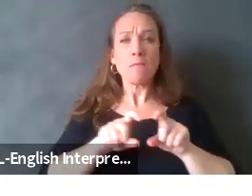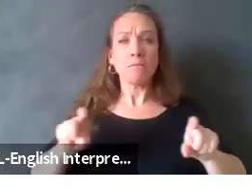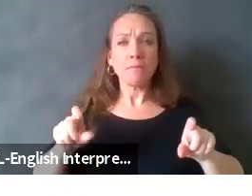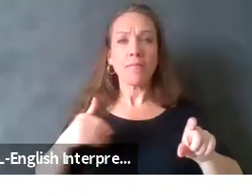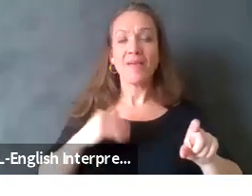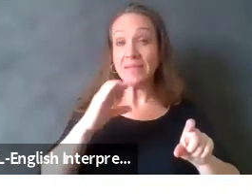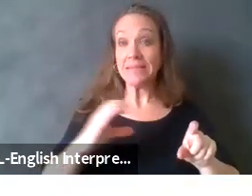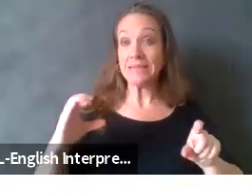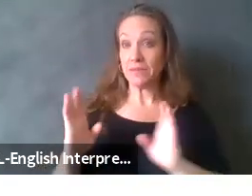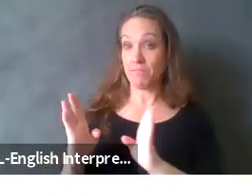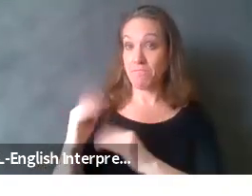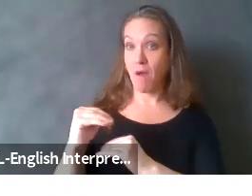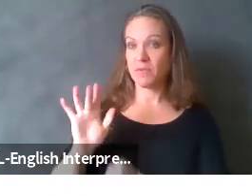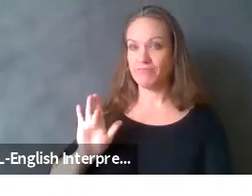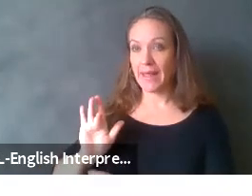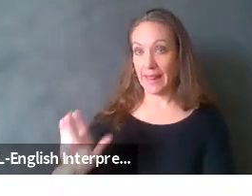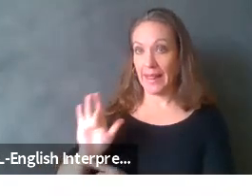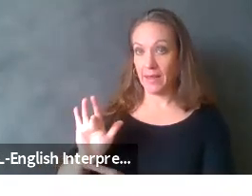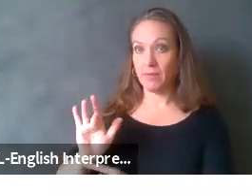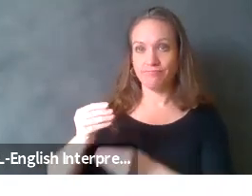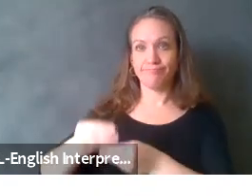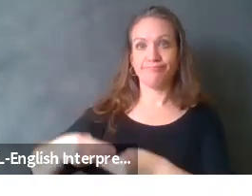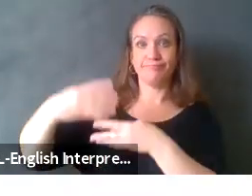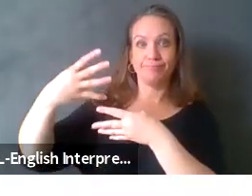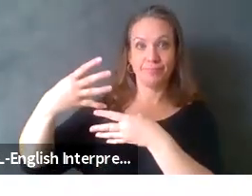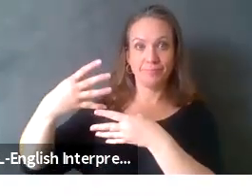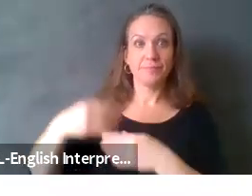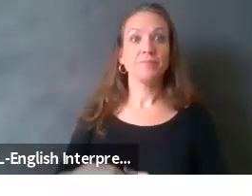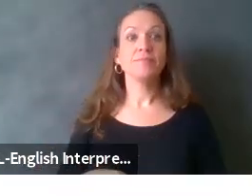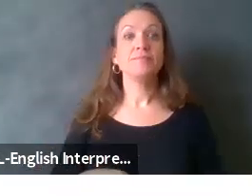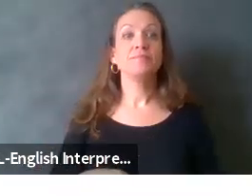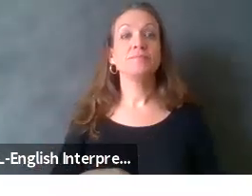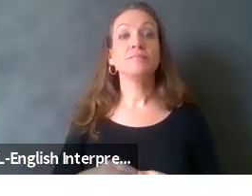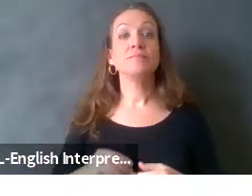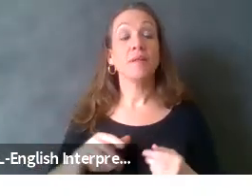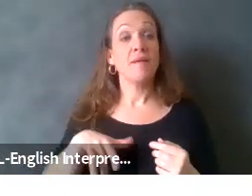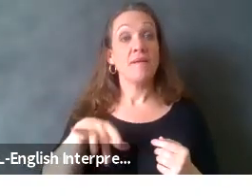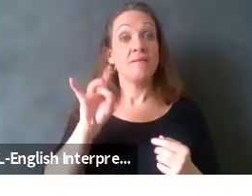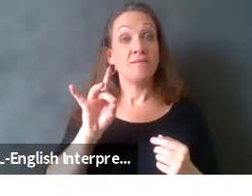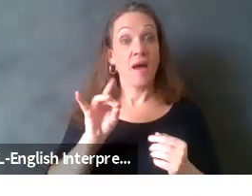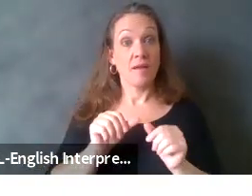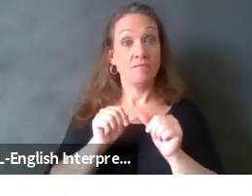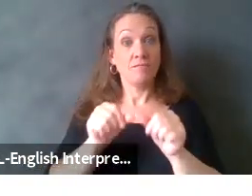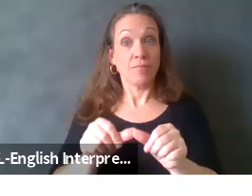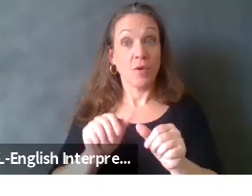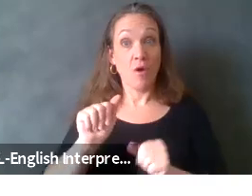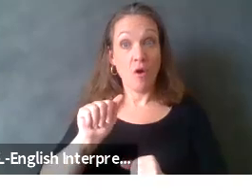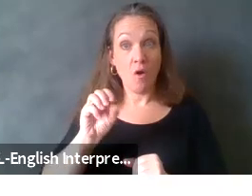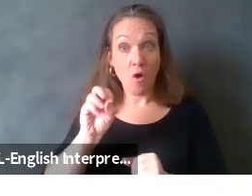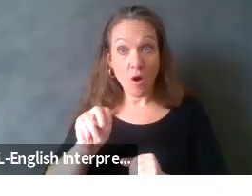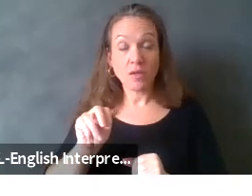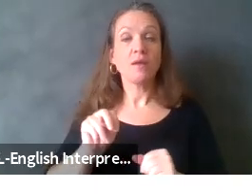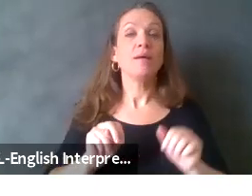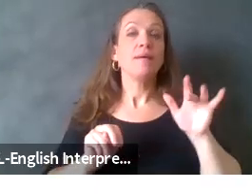the meeting control toolbar. To toggle that meeting control toolbar permanently on, press the Alt key